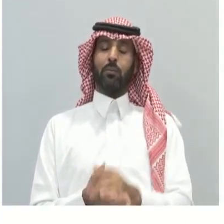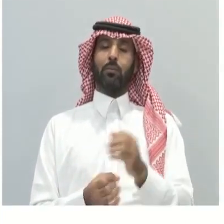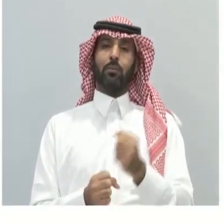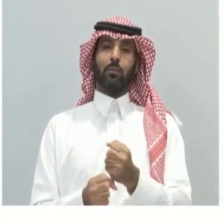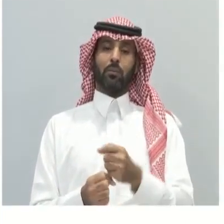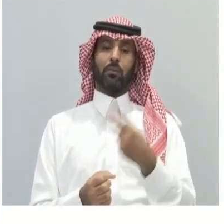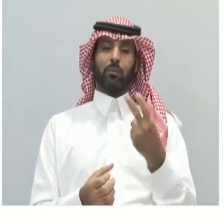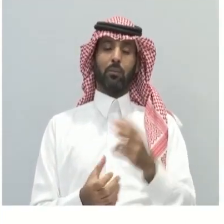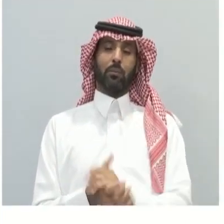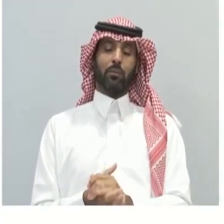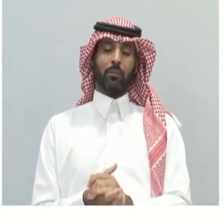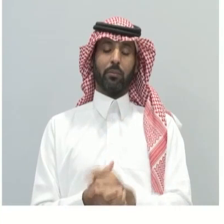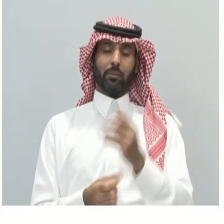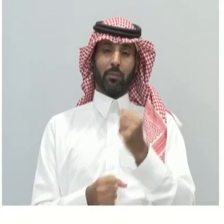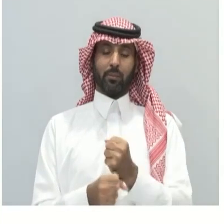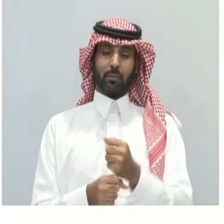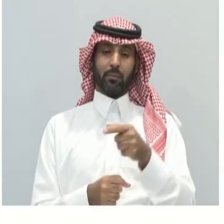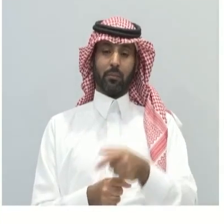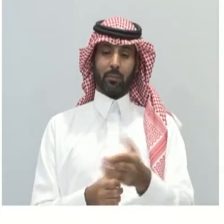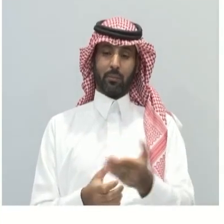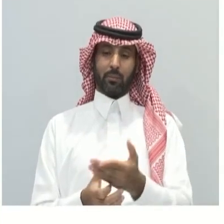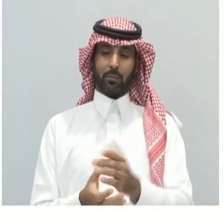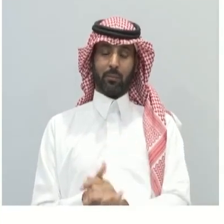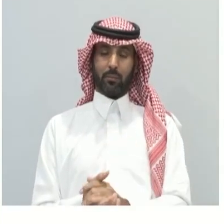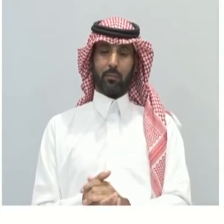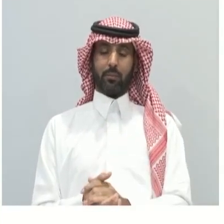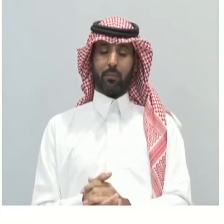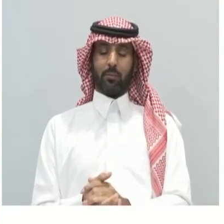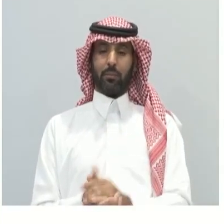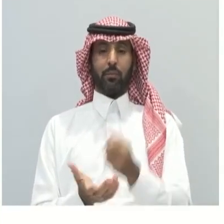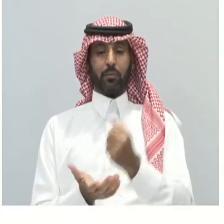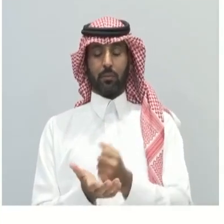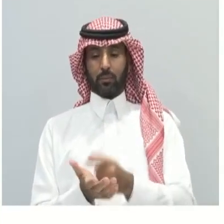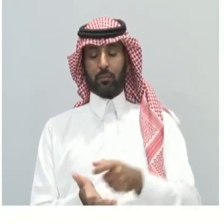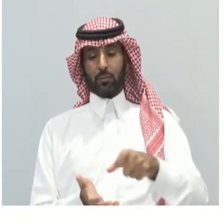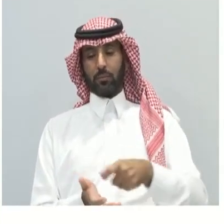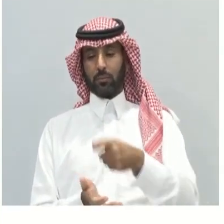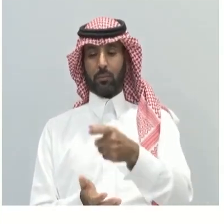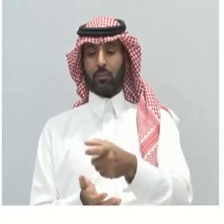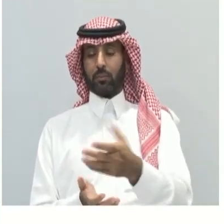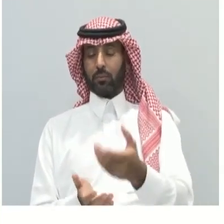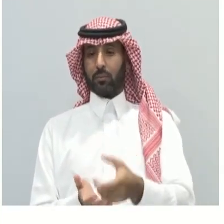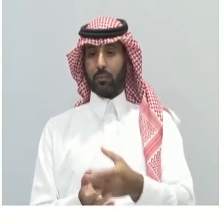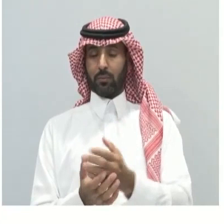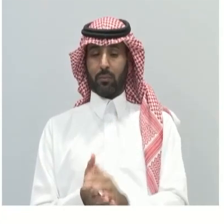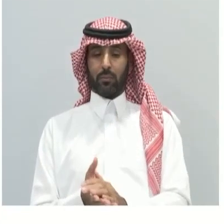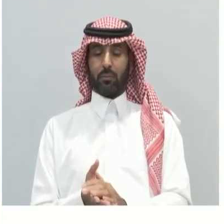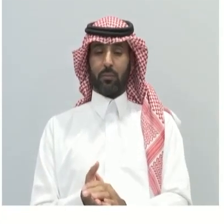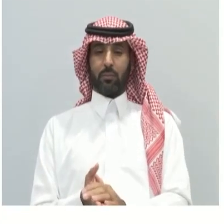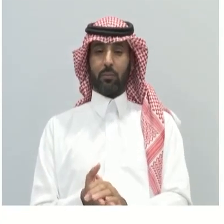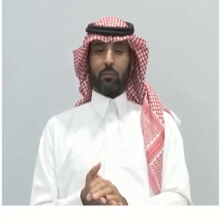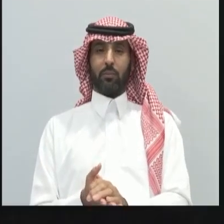objects. Yes, the host gave a cup of coffee to the guest star. So the